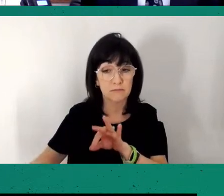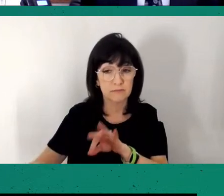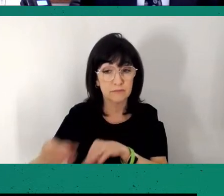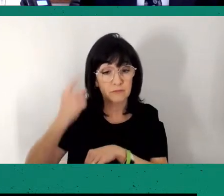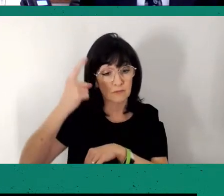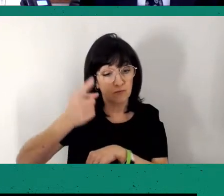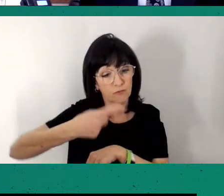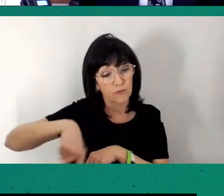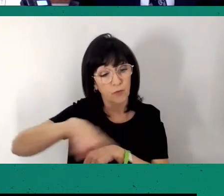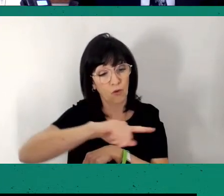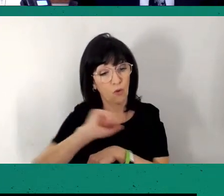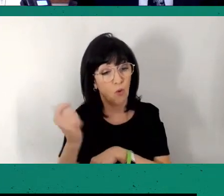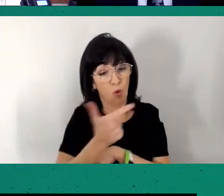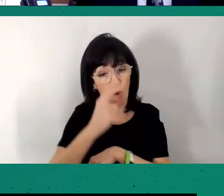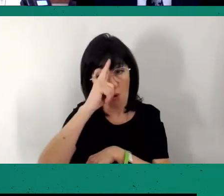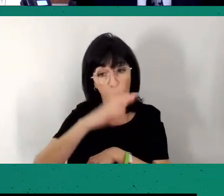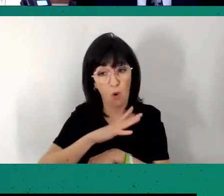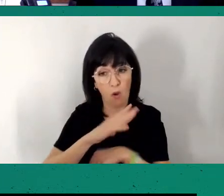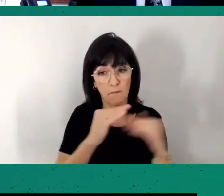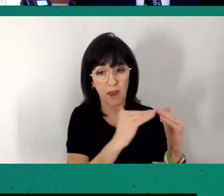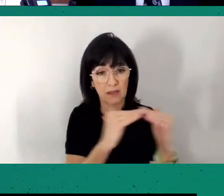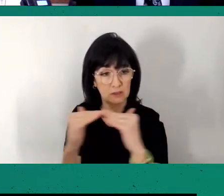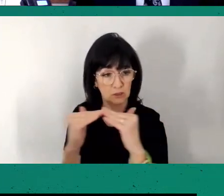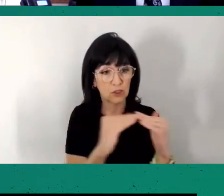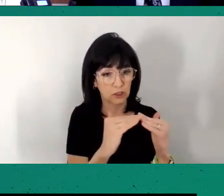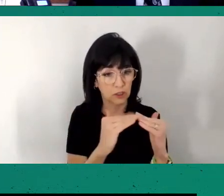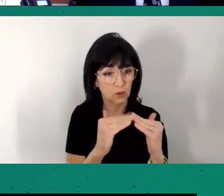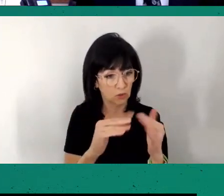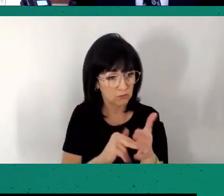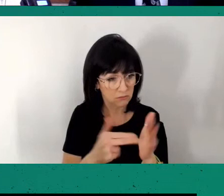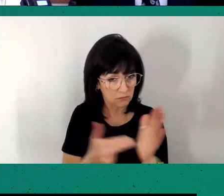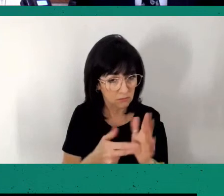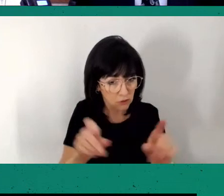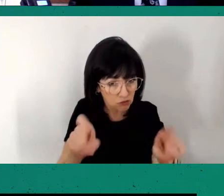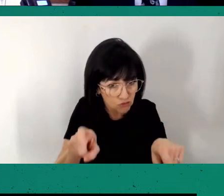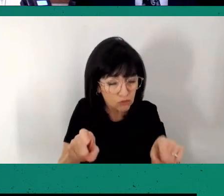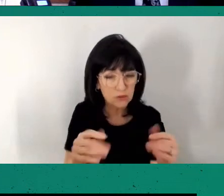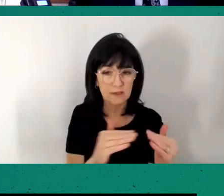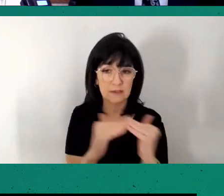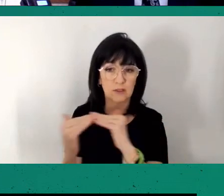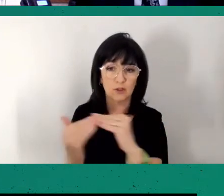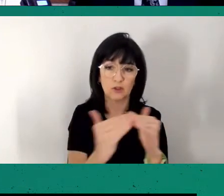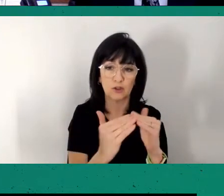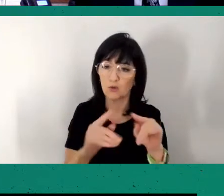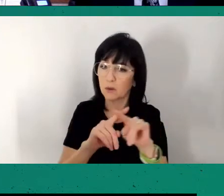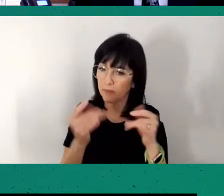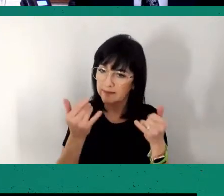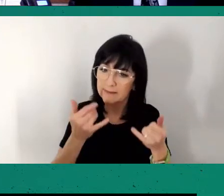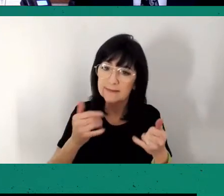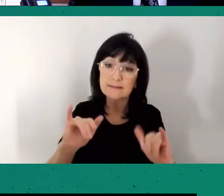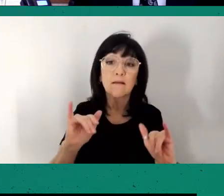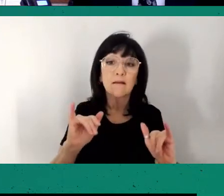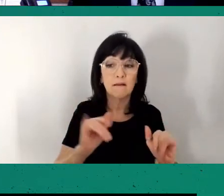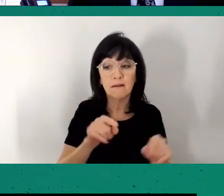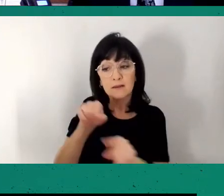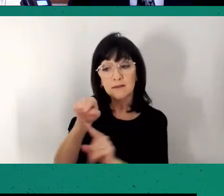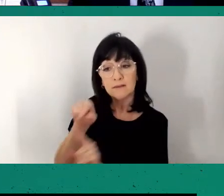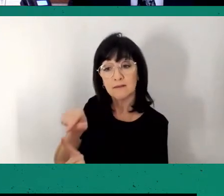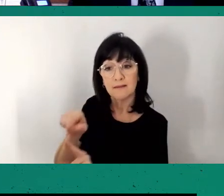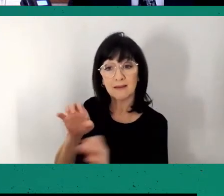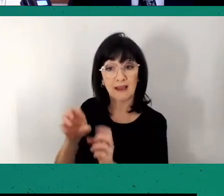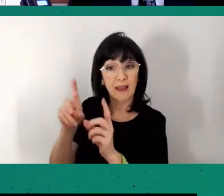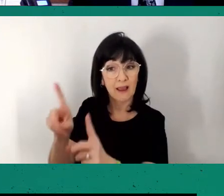men are created equal," unquote. Still, the challenge was to achieve an education, no matter